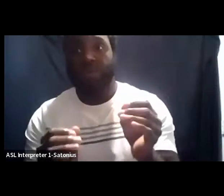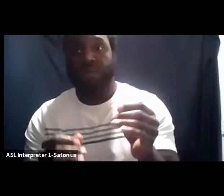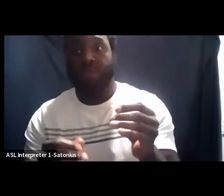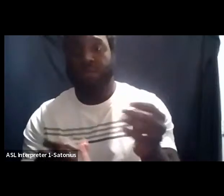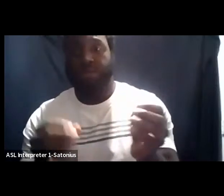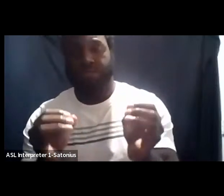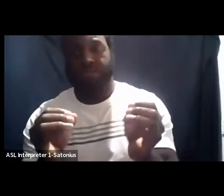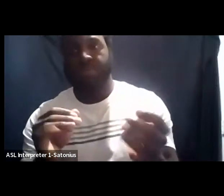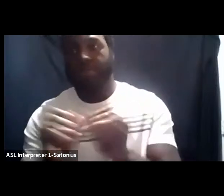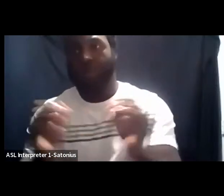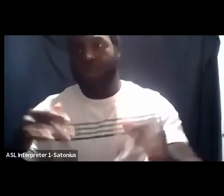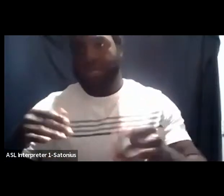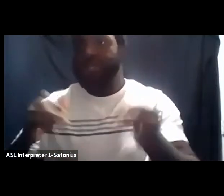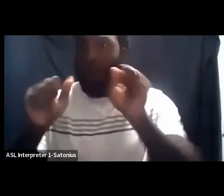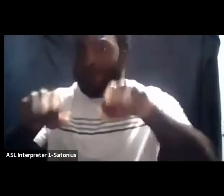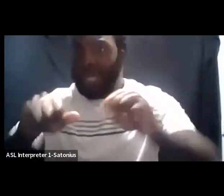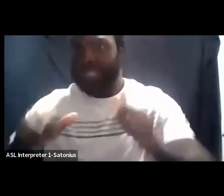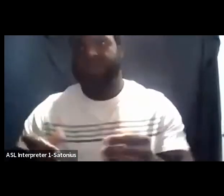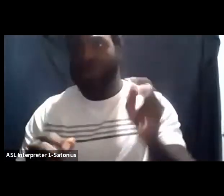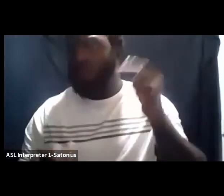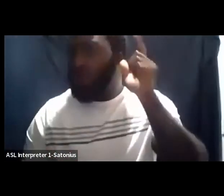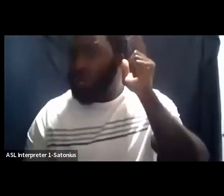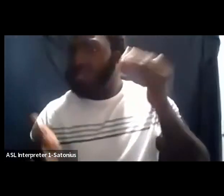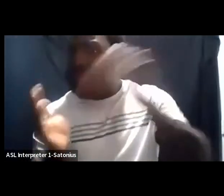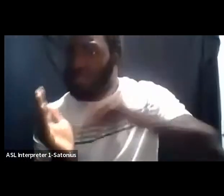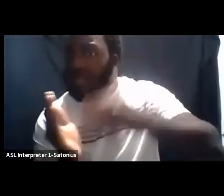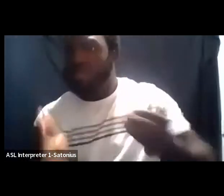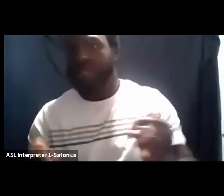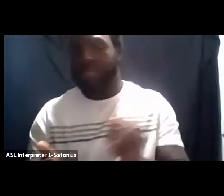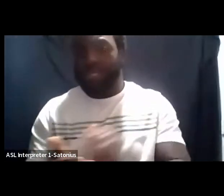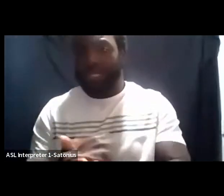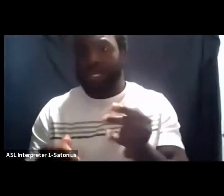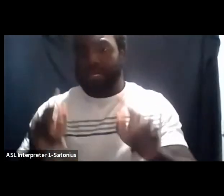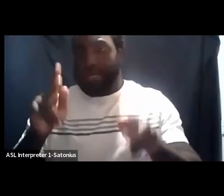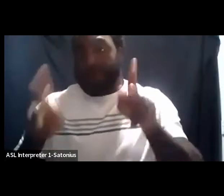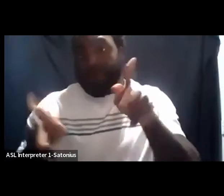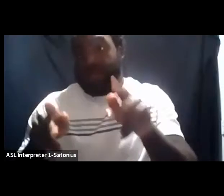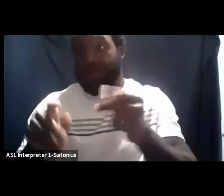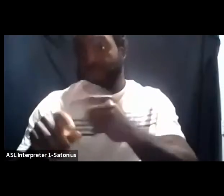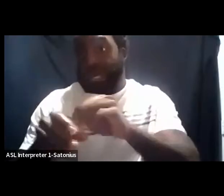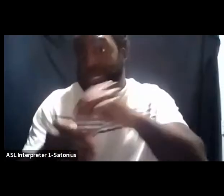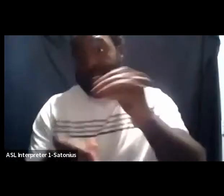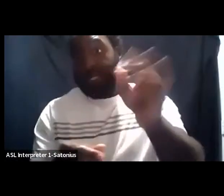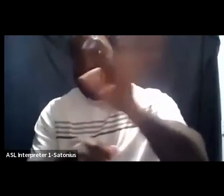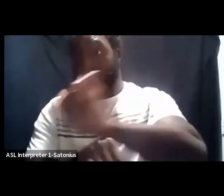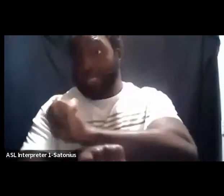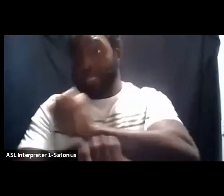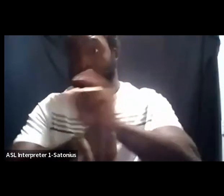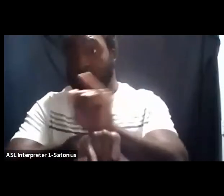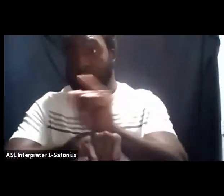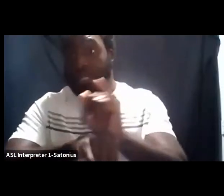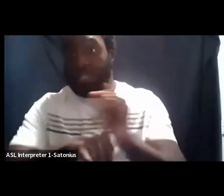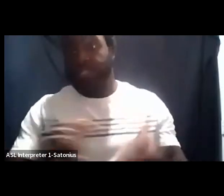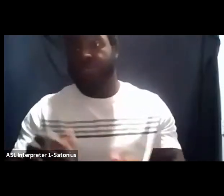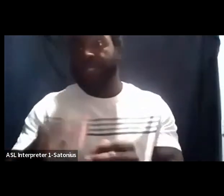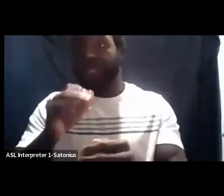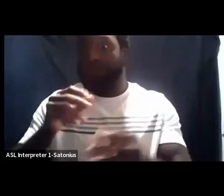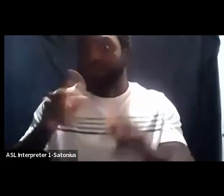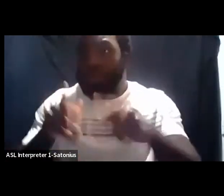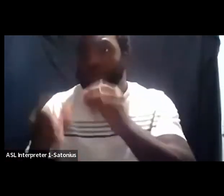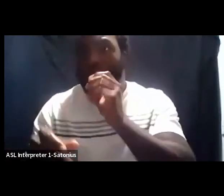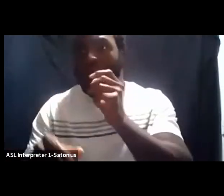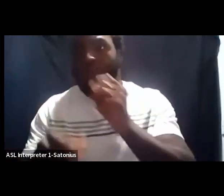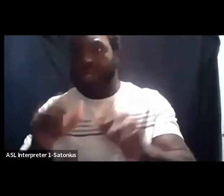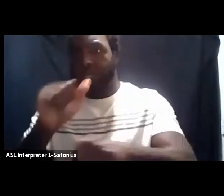event. And we hear over and over from those that are in the industry that are responsible, right, that are doing the construction and the building